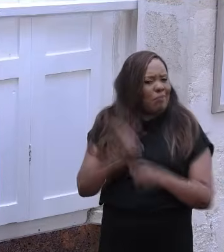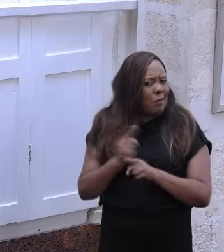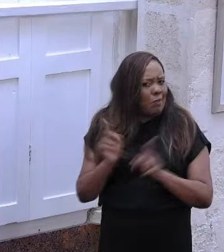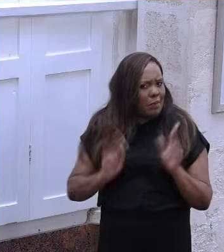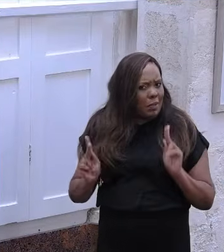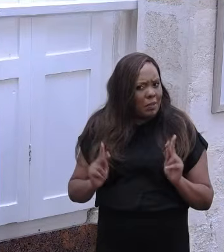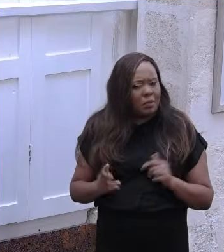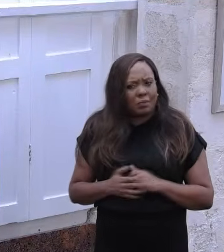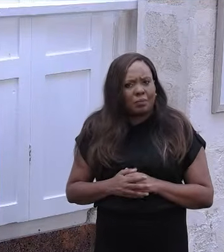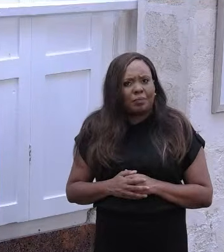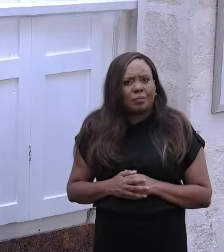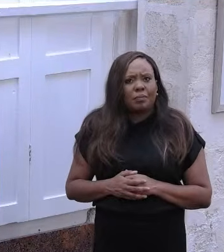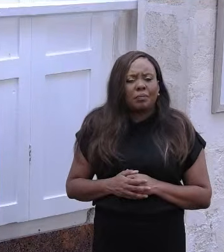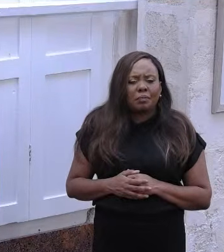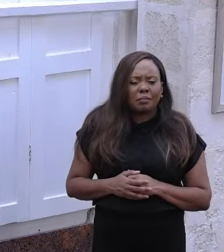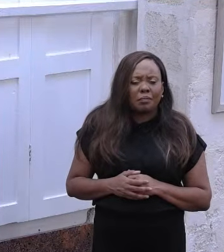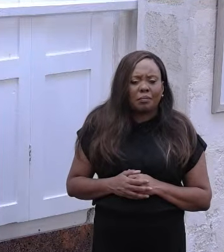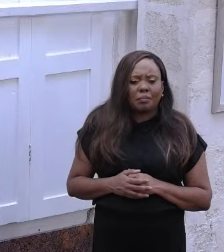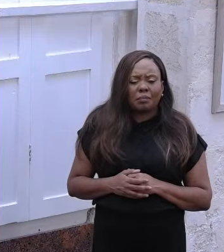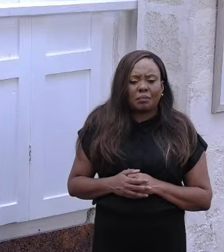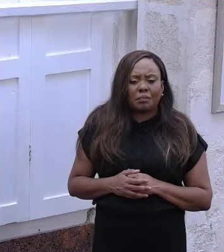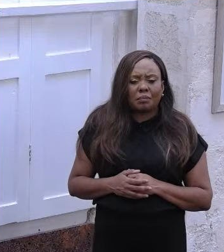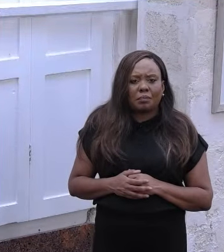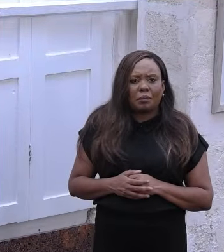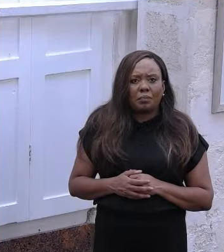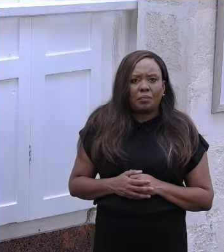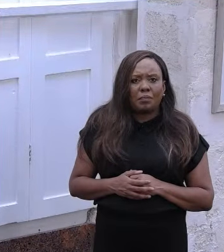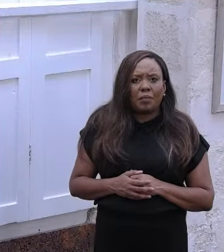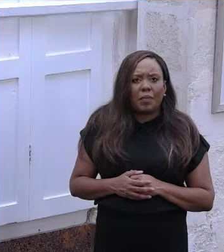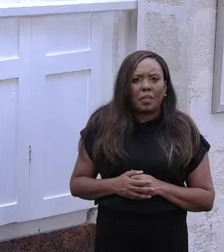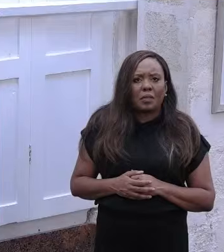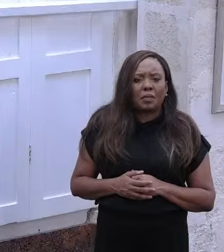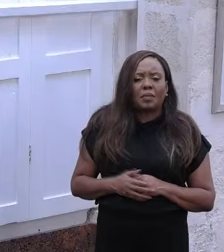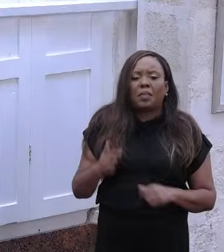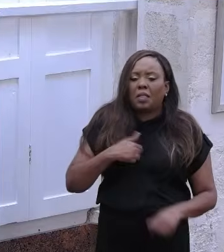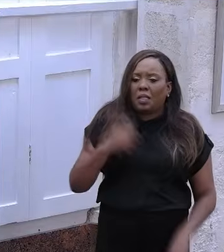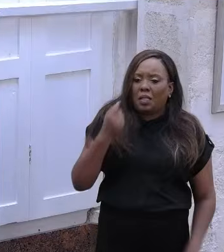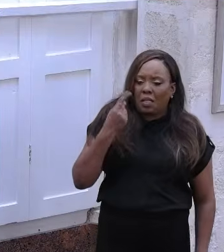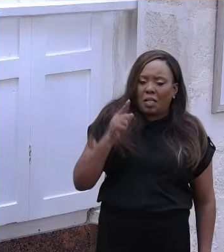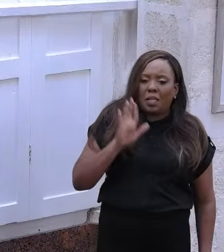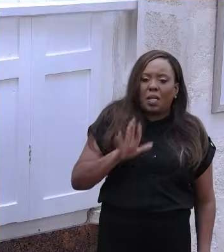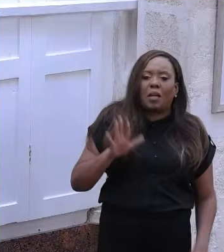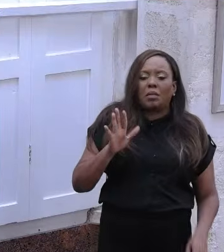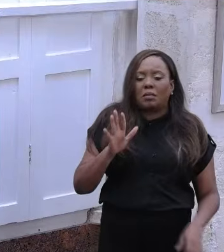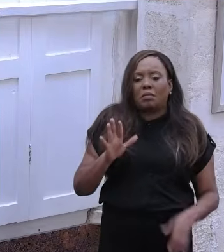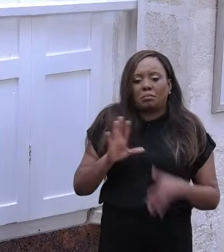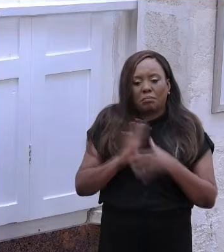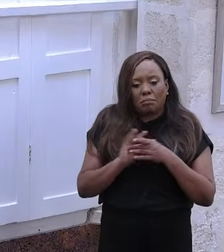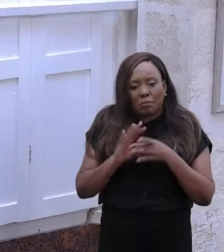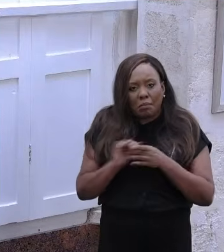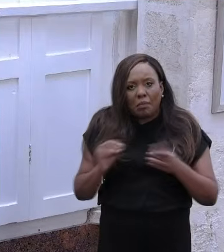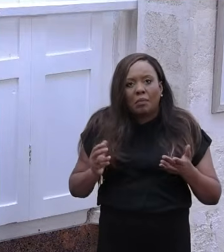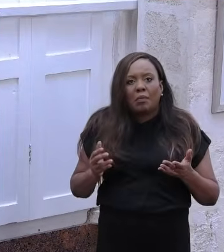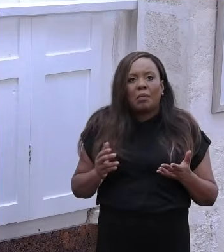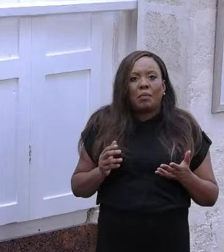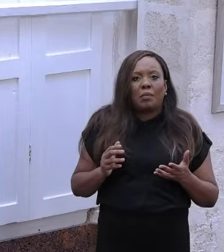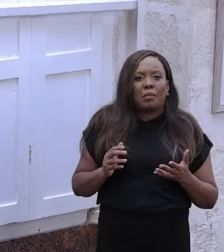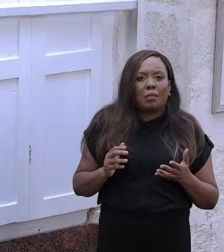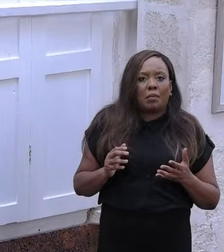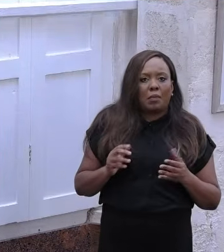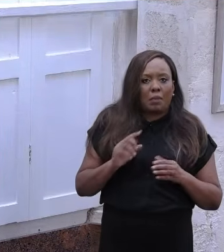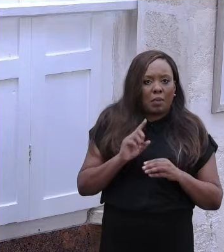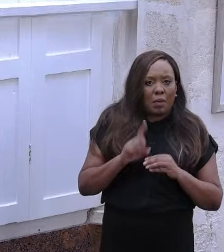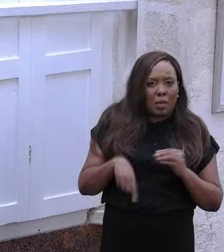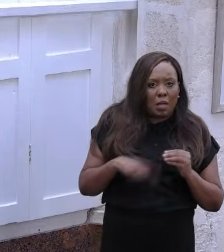all I'm asking is that the reality, and I appreciate what you've said about the route that permanent residency still